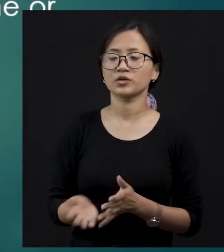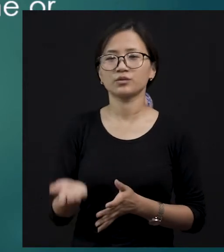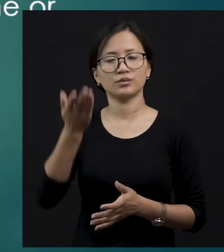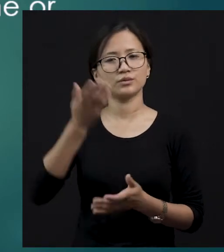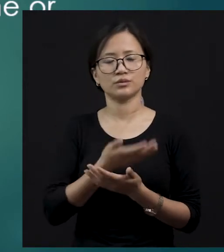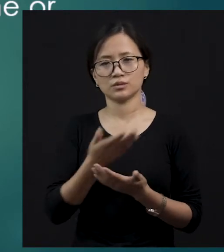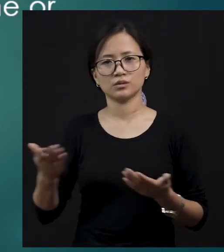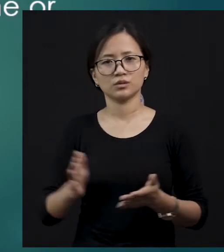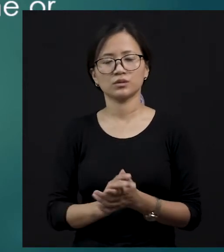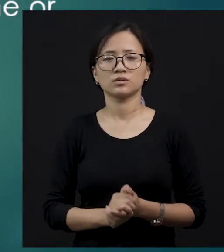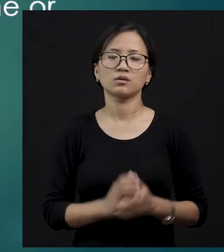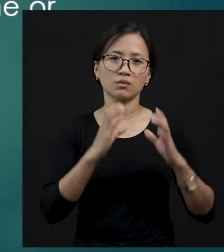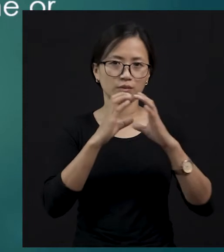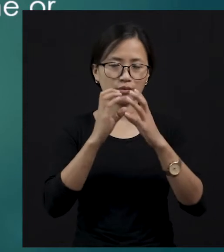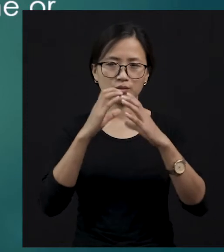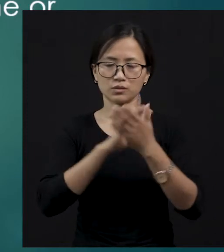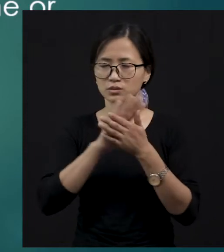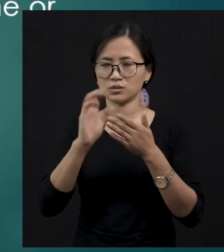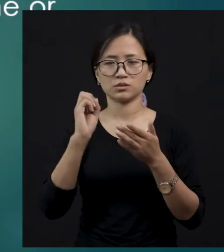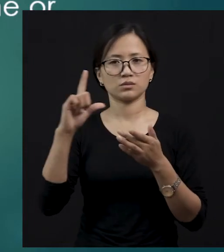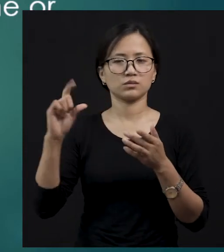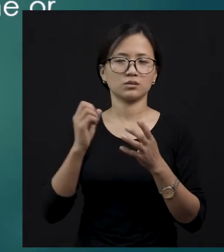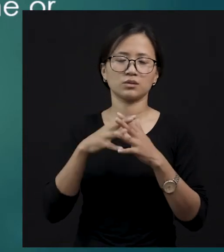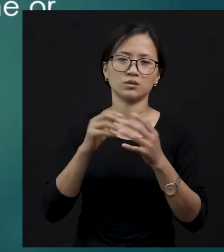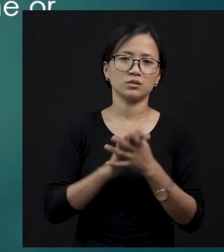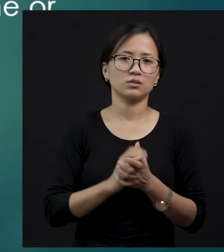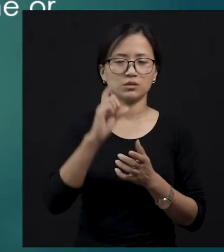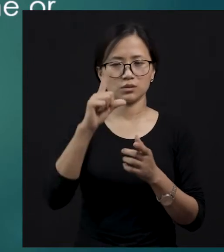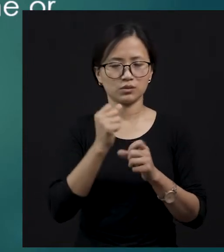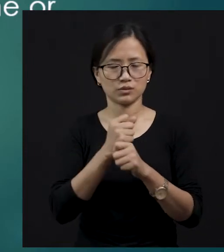raised from those kind of hollow logs, termite mound, or their den.